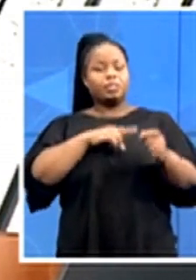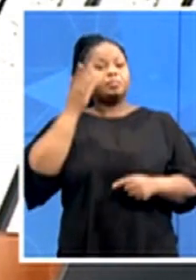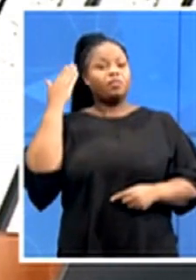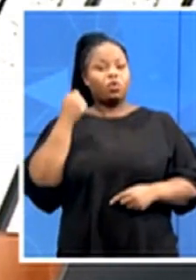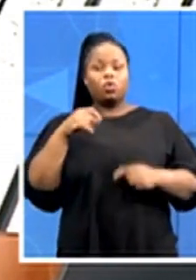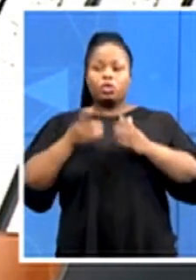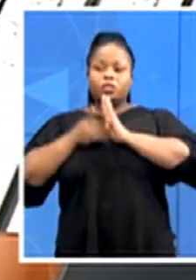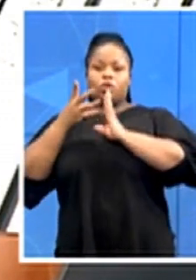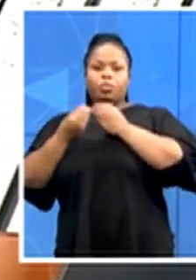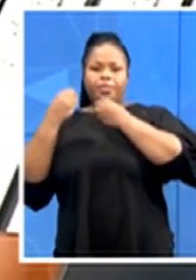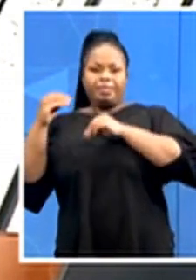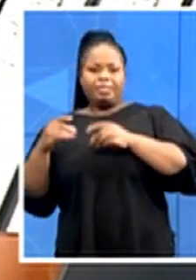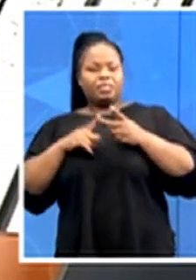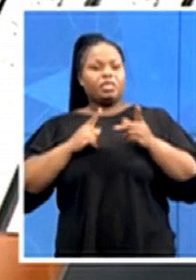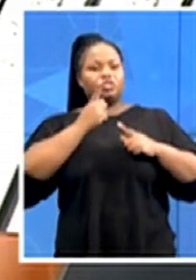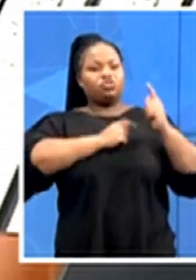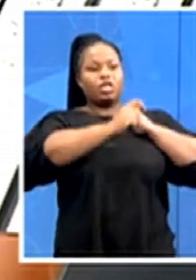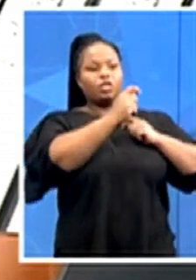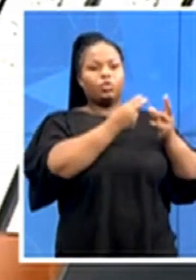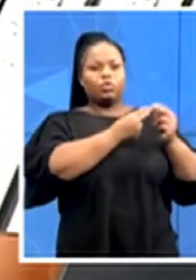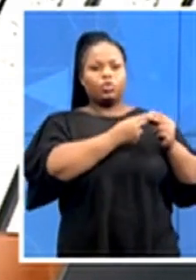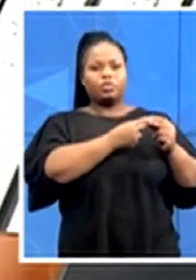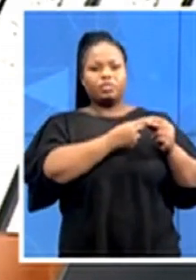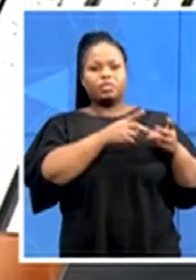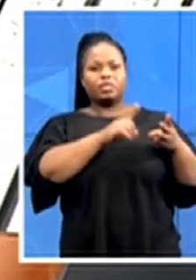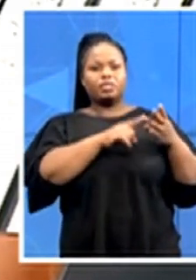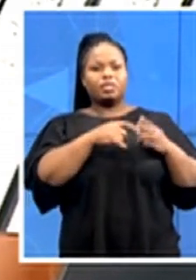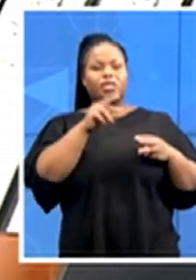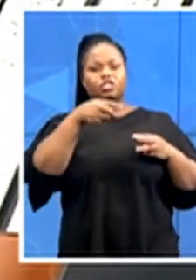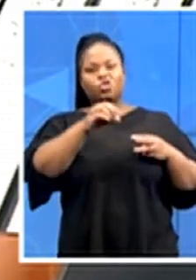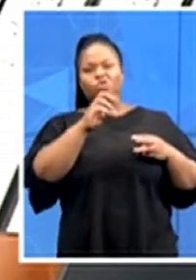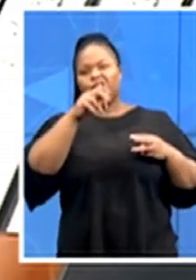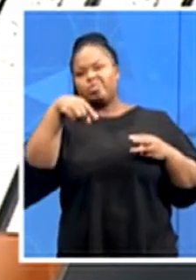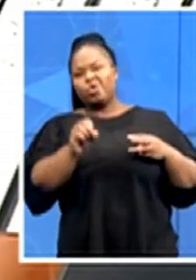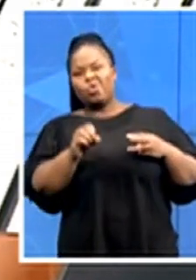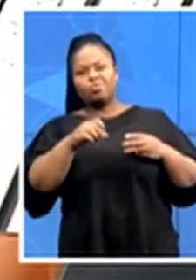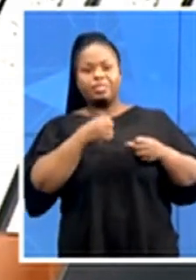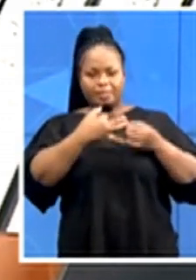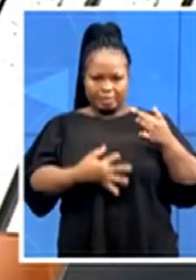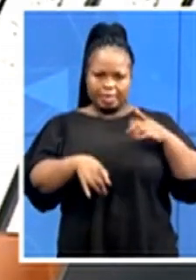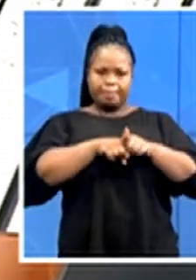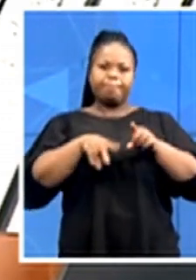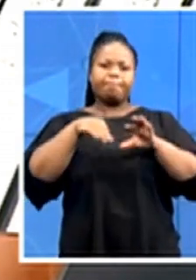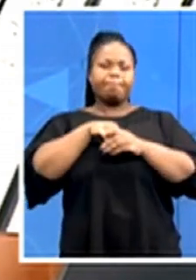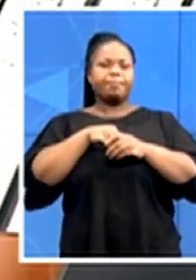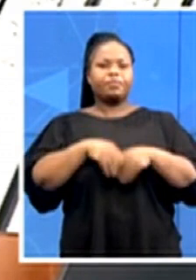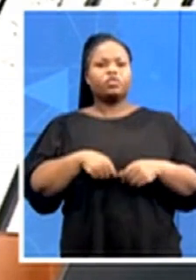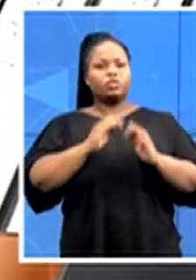academia, and civil society, including religious organizations, was approved by